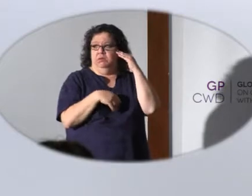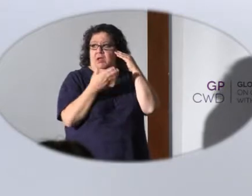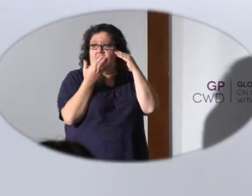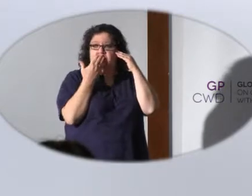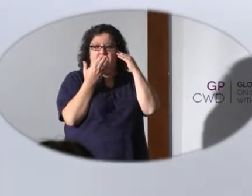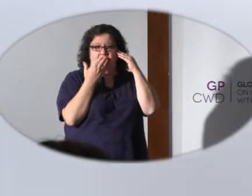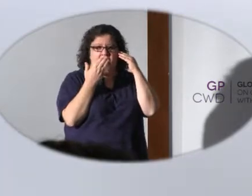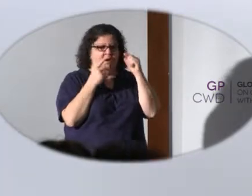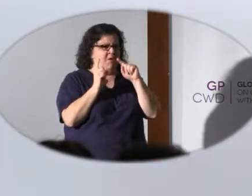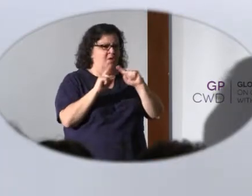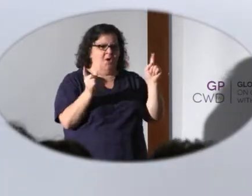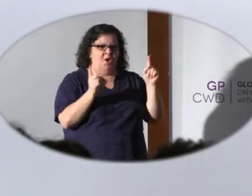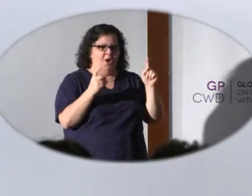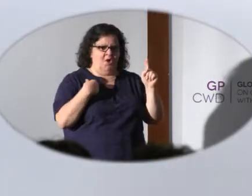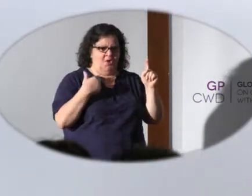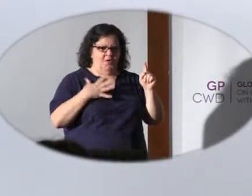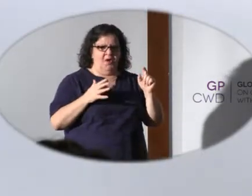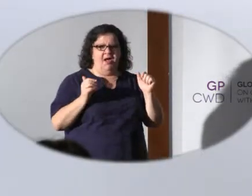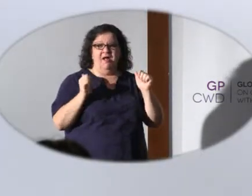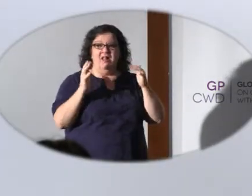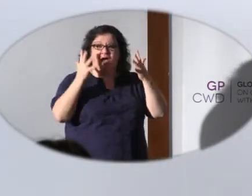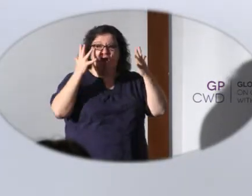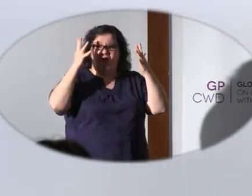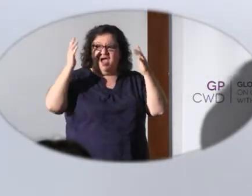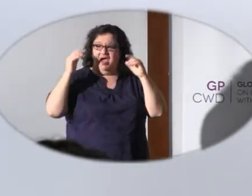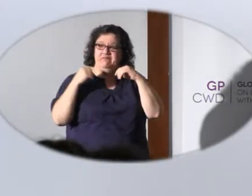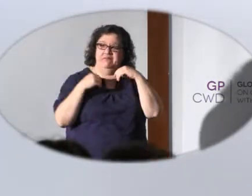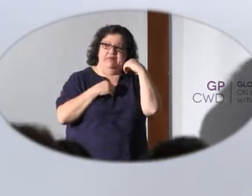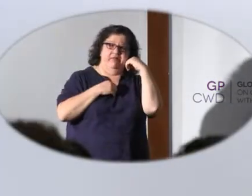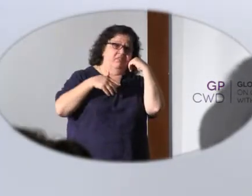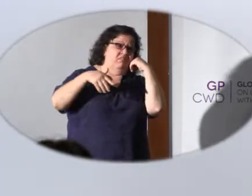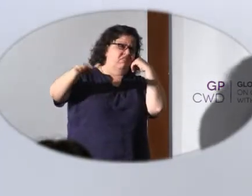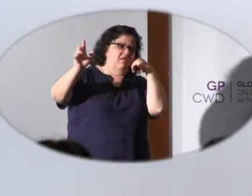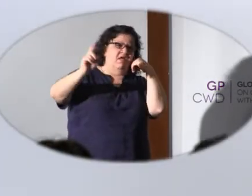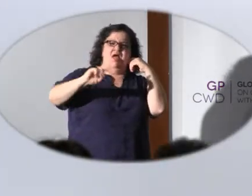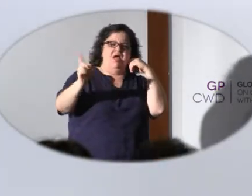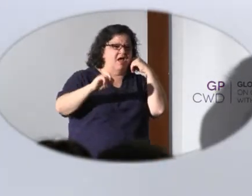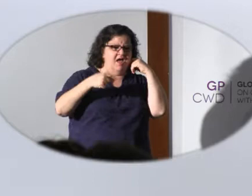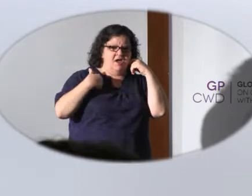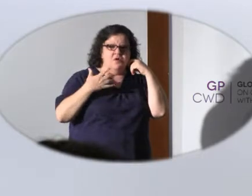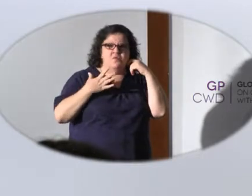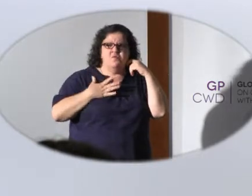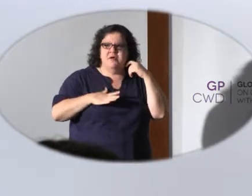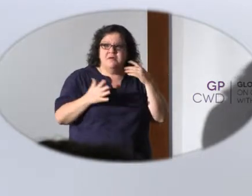when life becomes a drag.